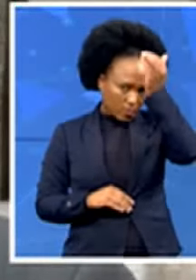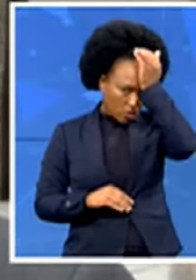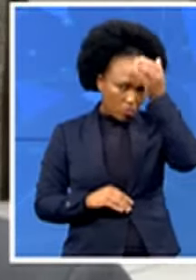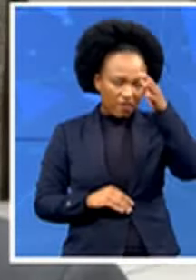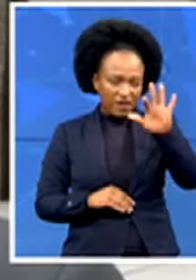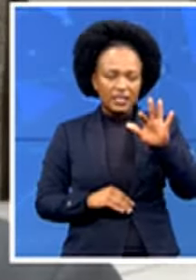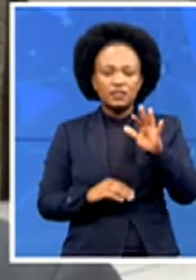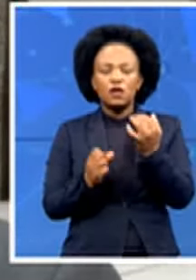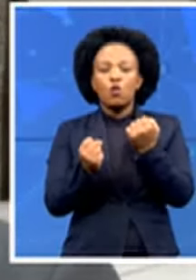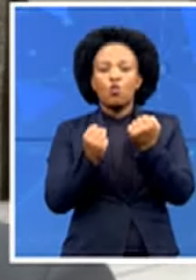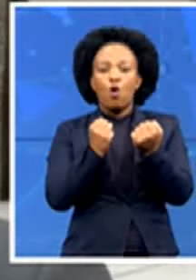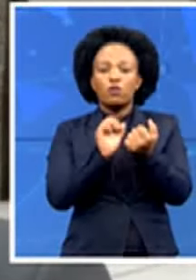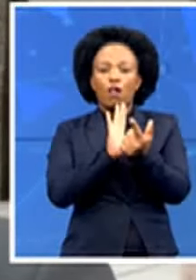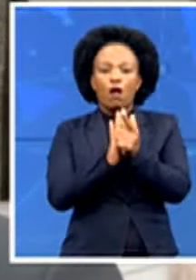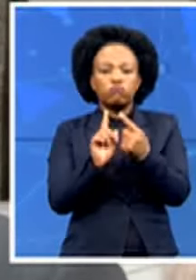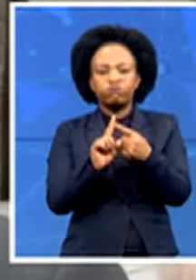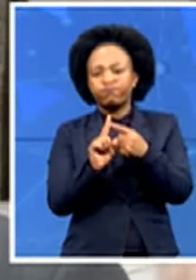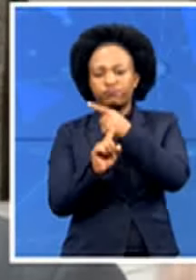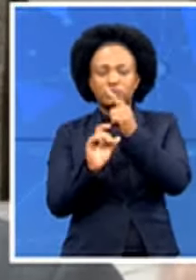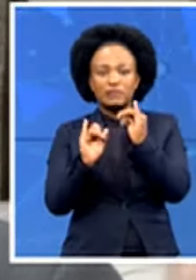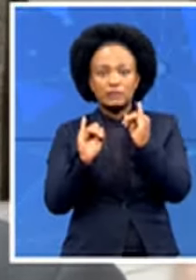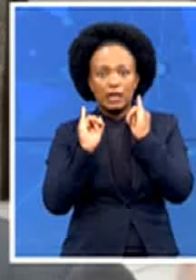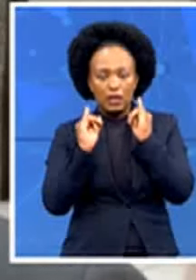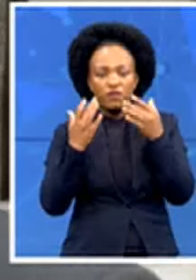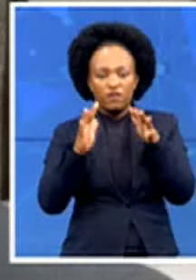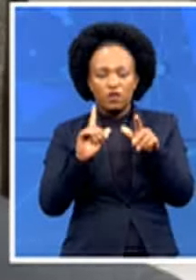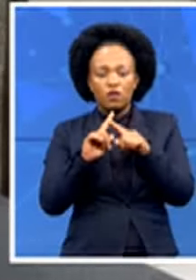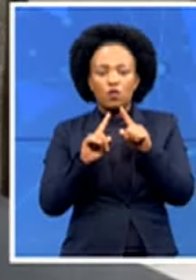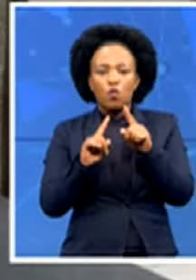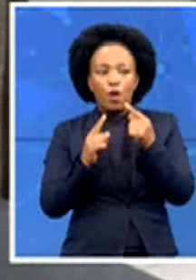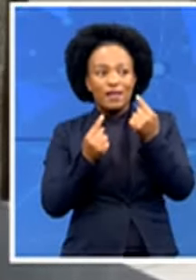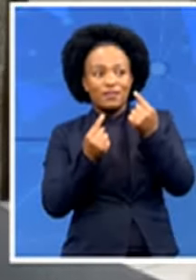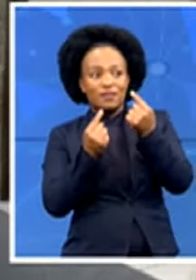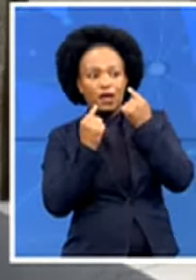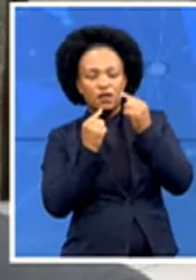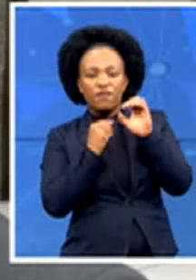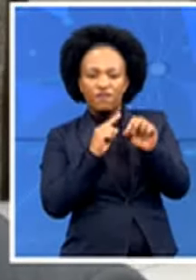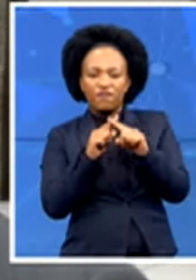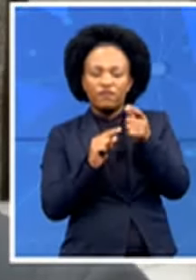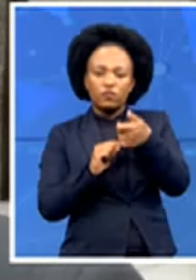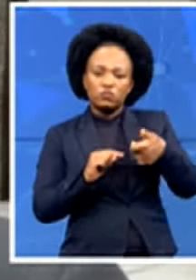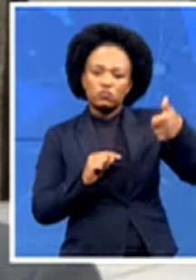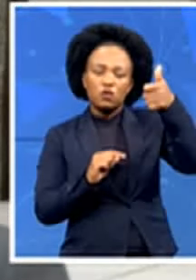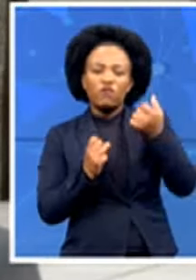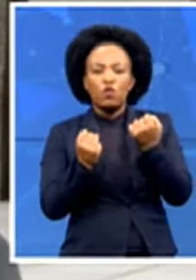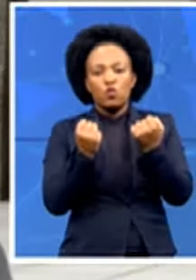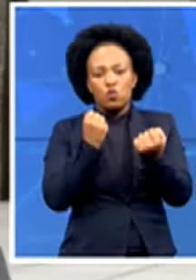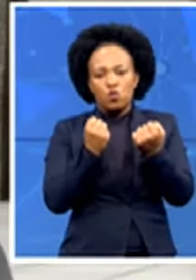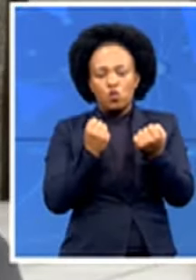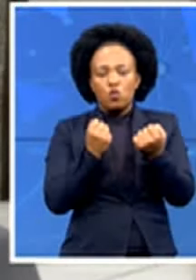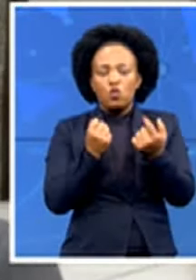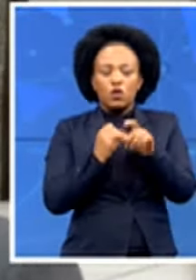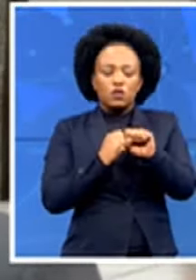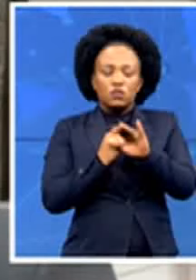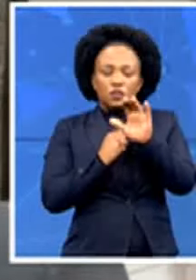that it constituted a near existential threat to the authority of the judicial system in South Africa. In the words of the court,